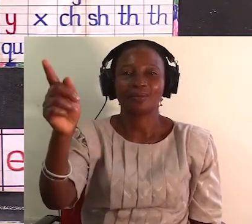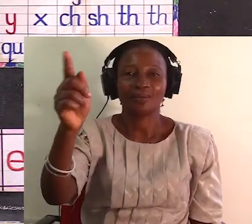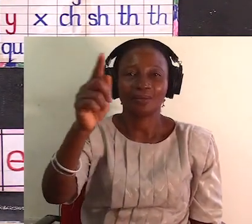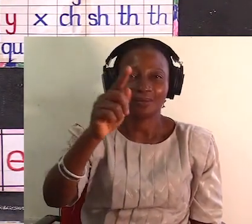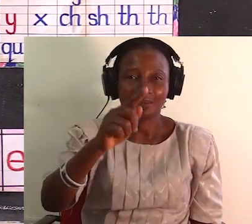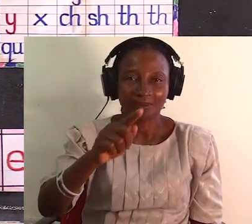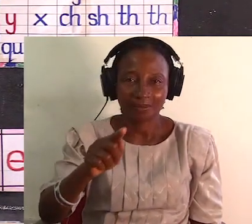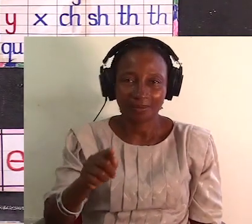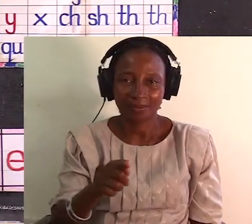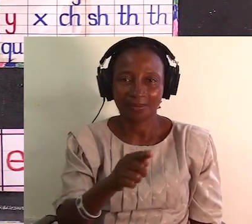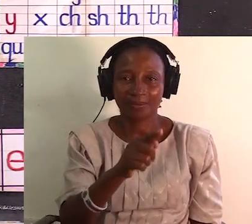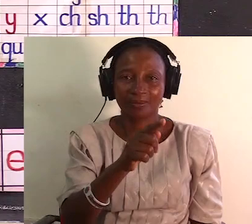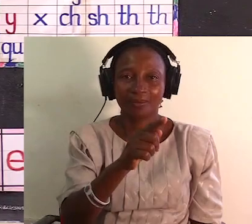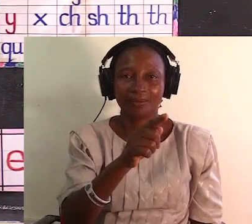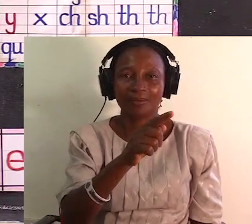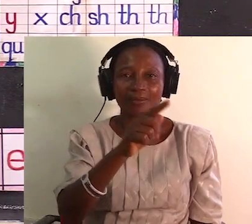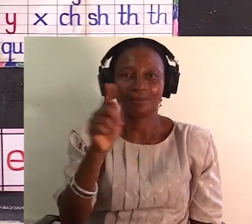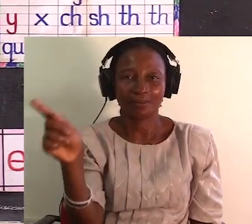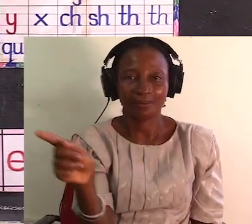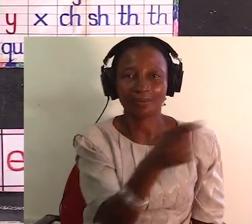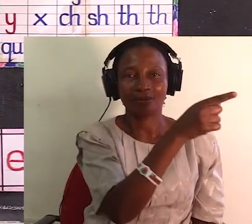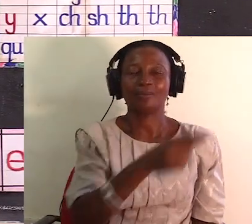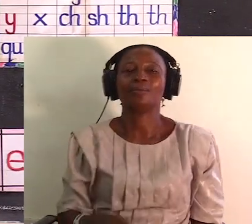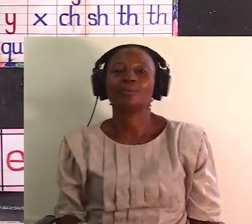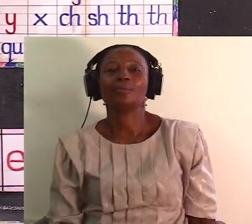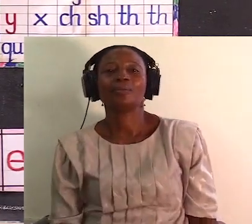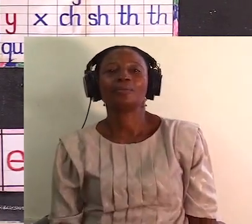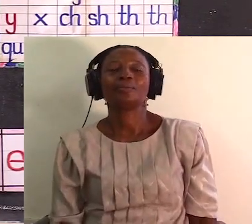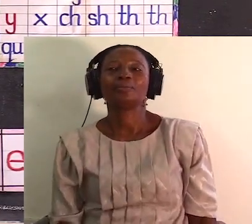Curly down, curve, and across.